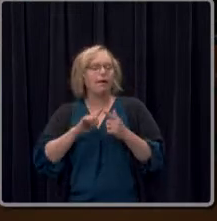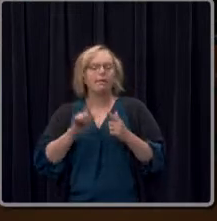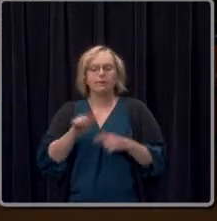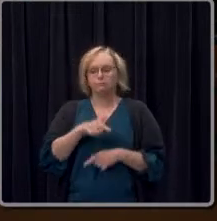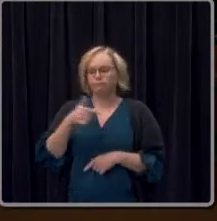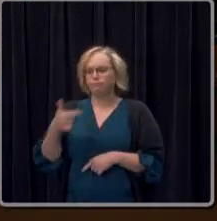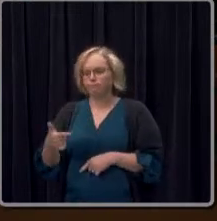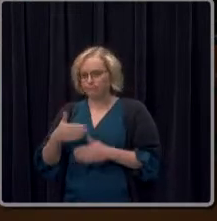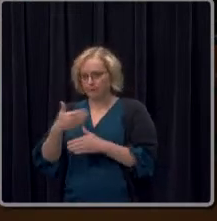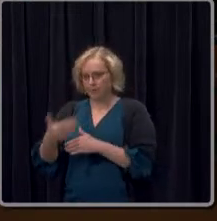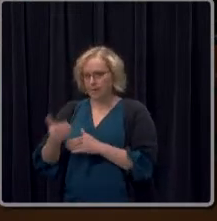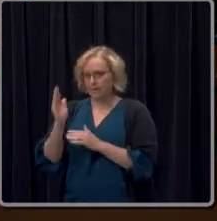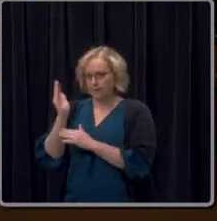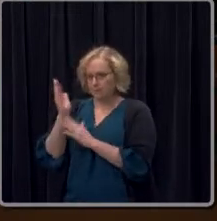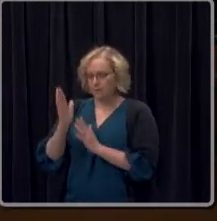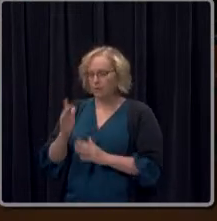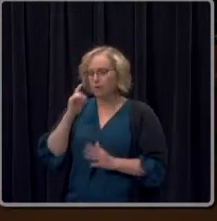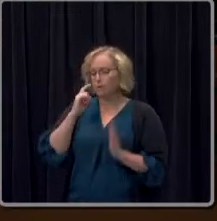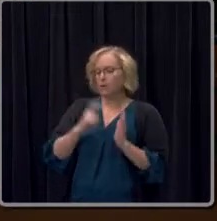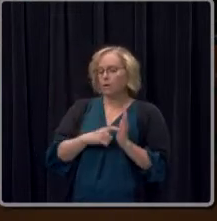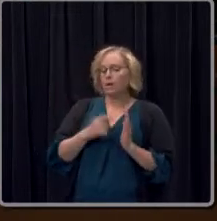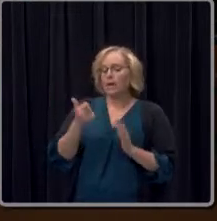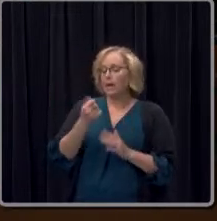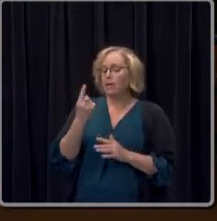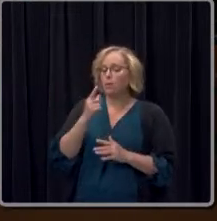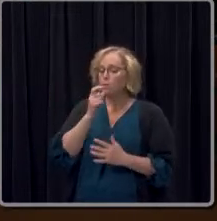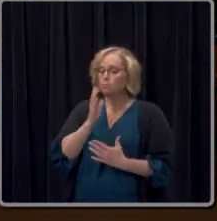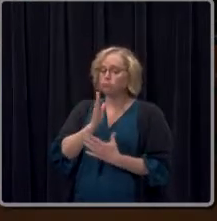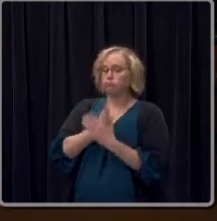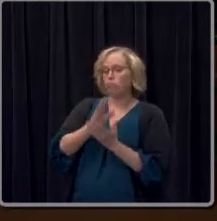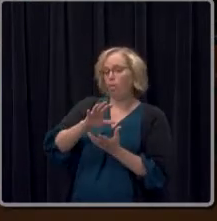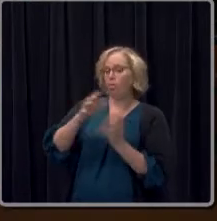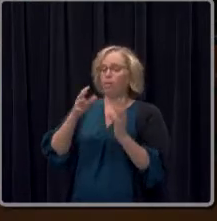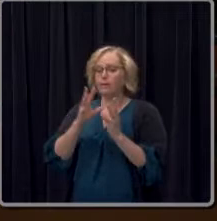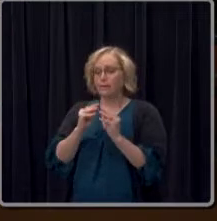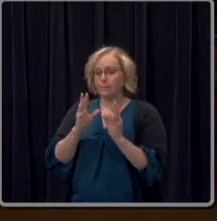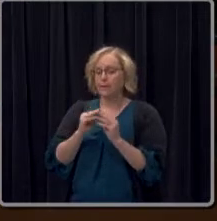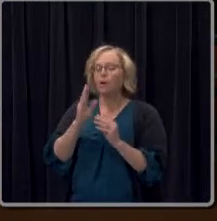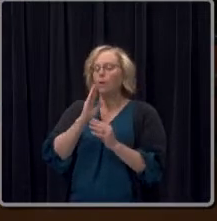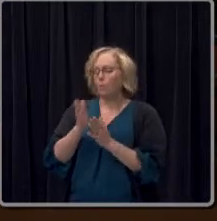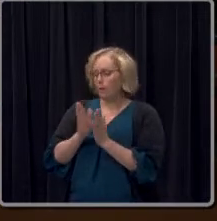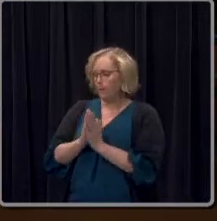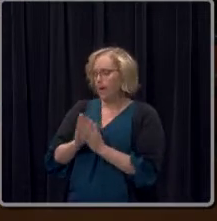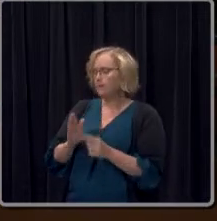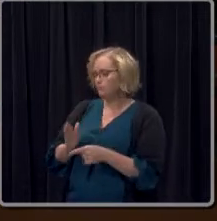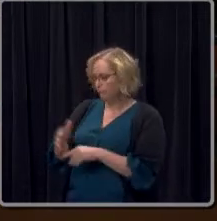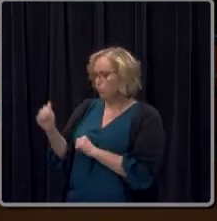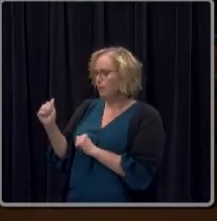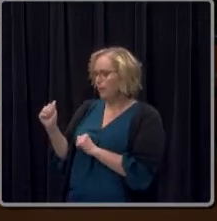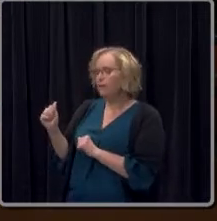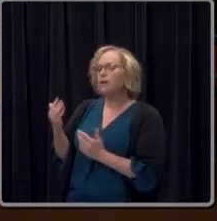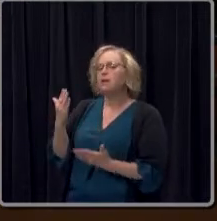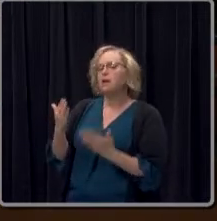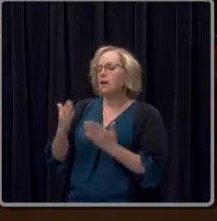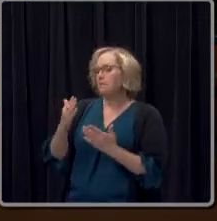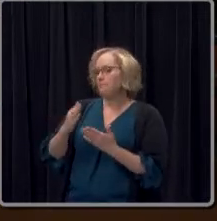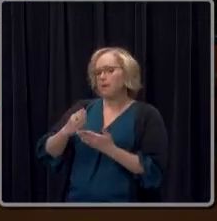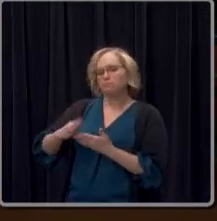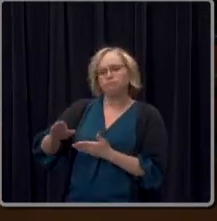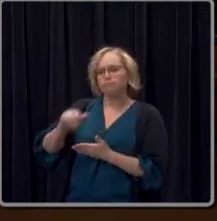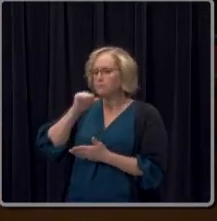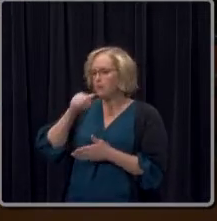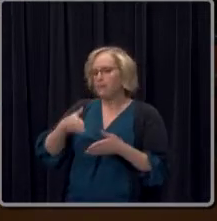speaker. Please note that those who disrupt the meeting in any capacity will be asked to leave and may lose the opportunity to attend future